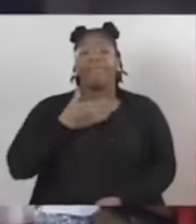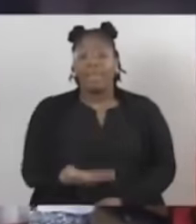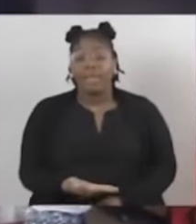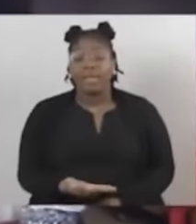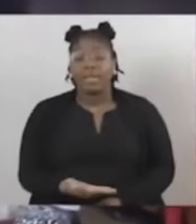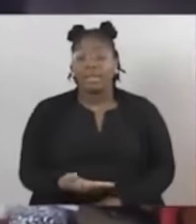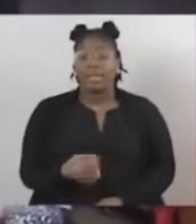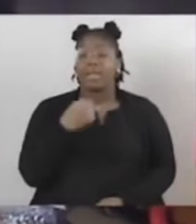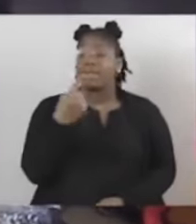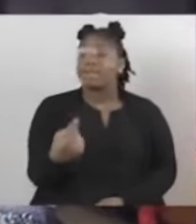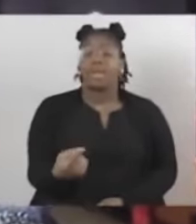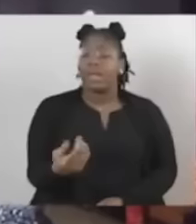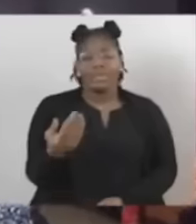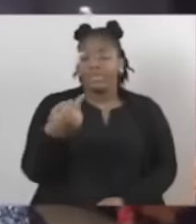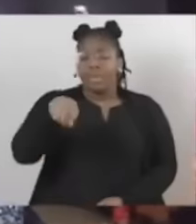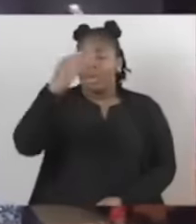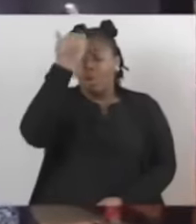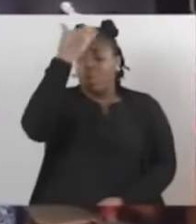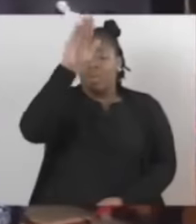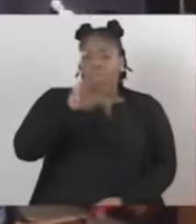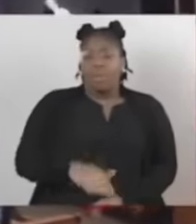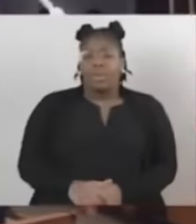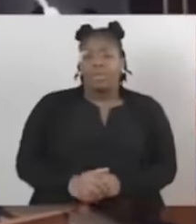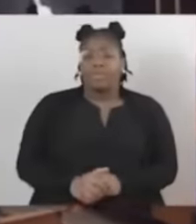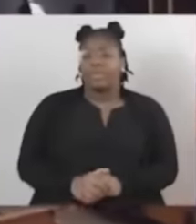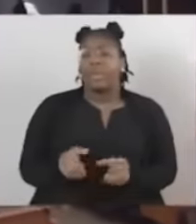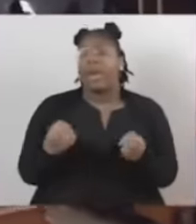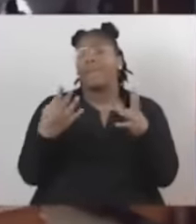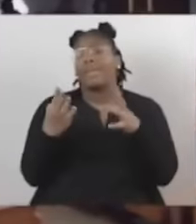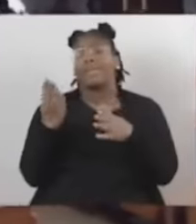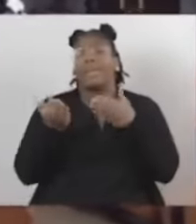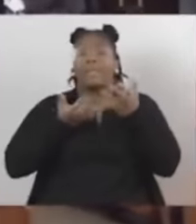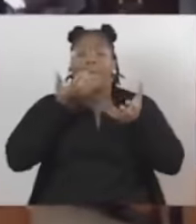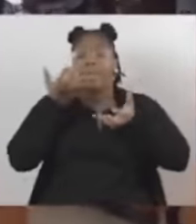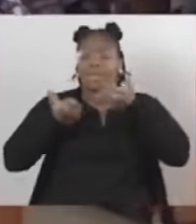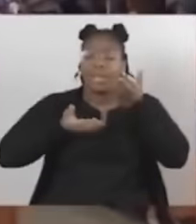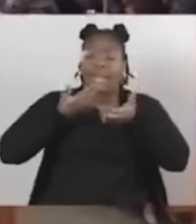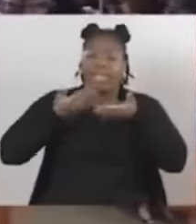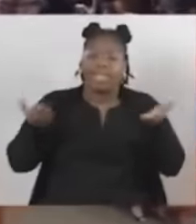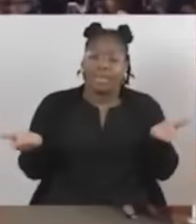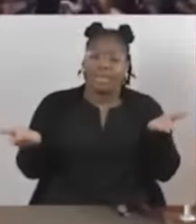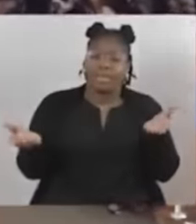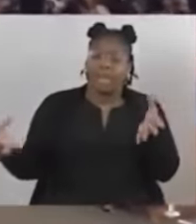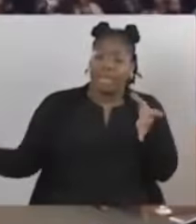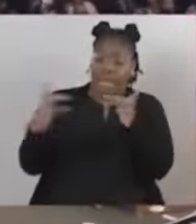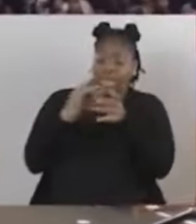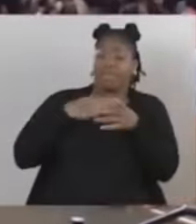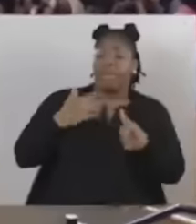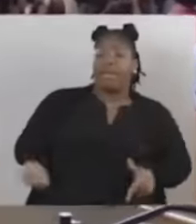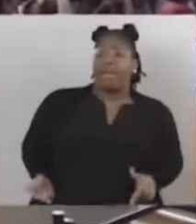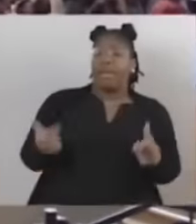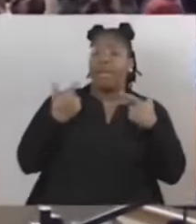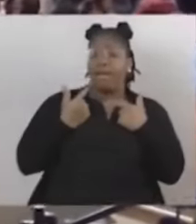neighbor, you ain't got no idea how much embarrassing stuff has been connected to my